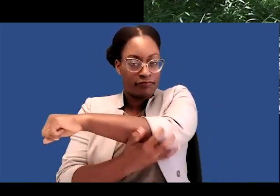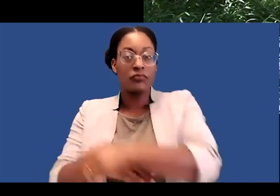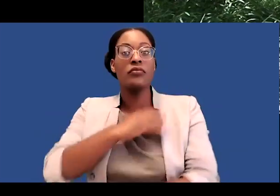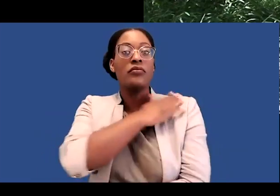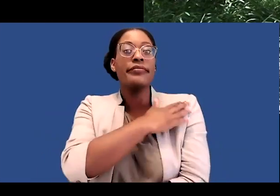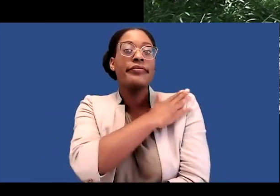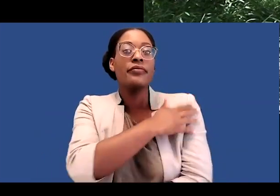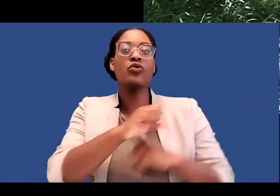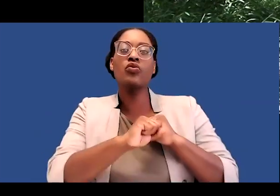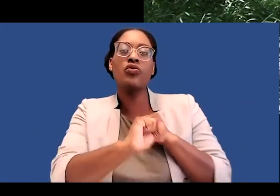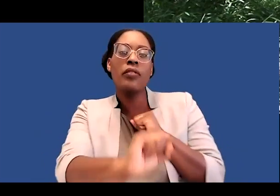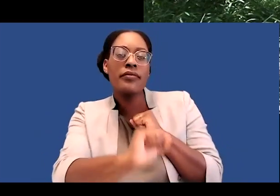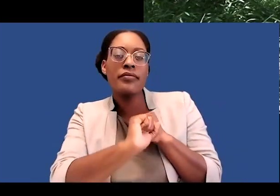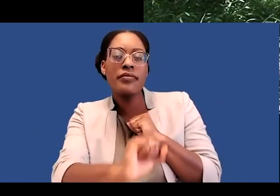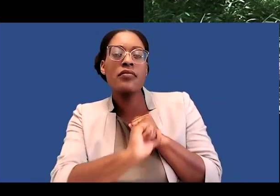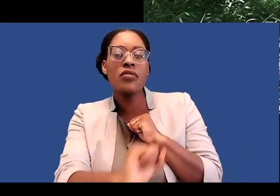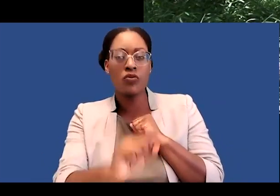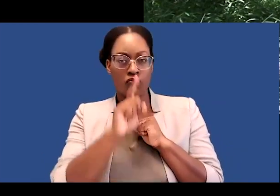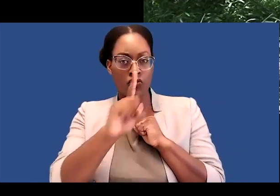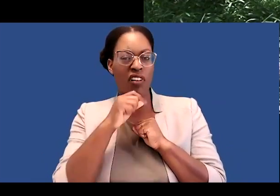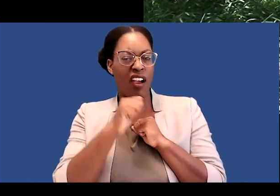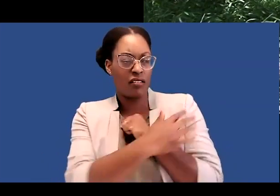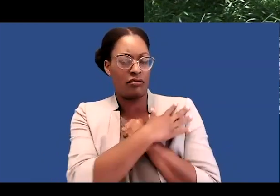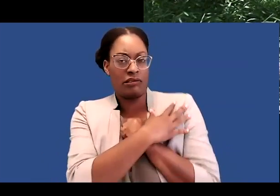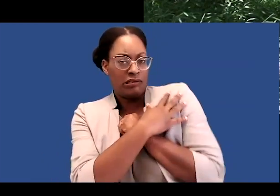Stretching the shoulder, keeping the shoulder dropped.